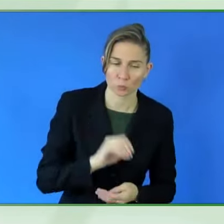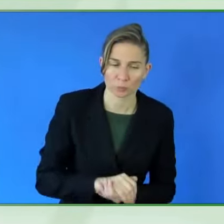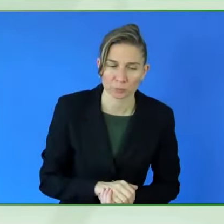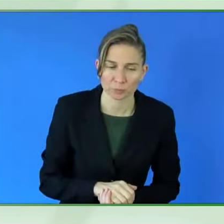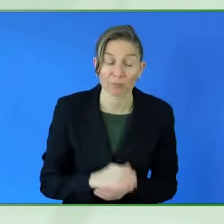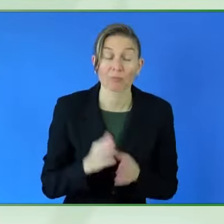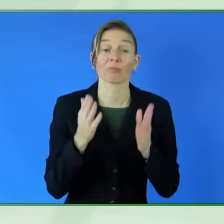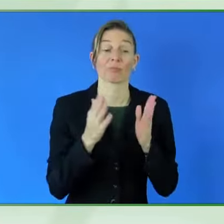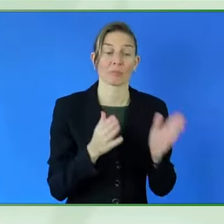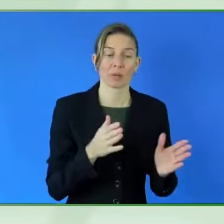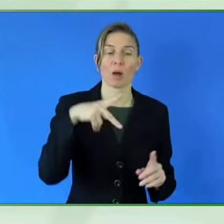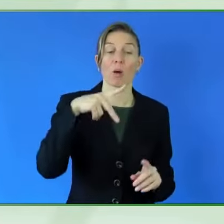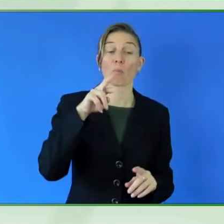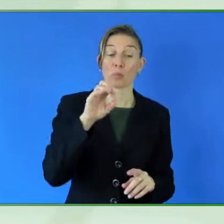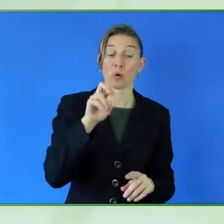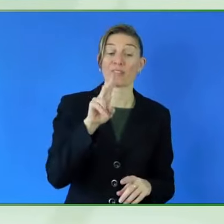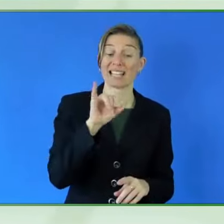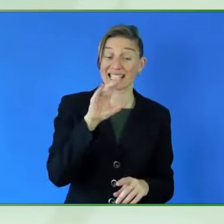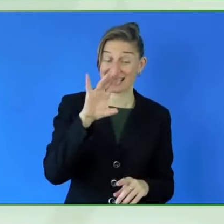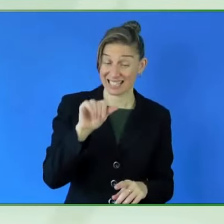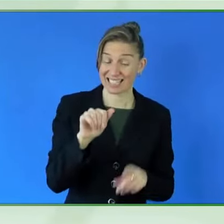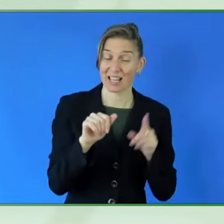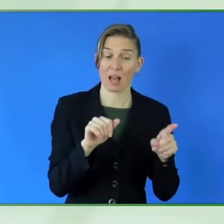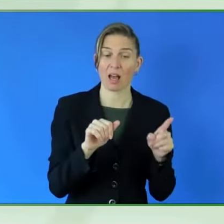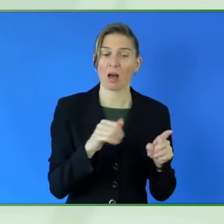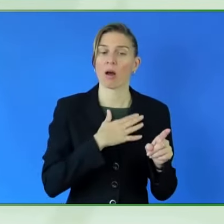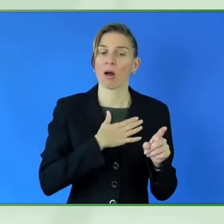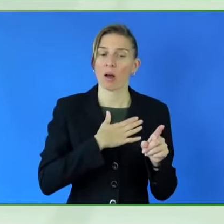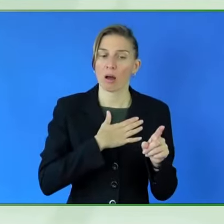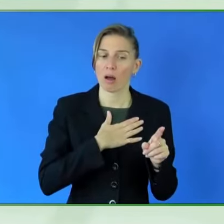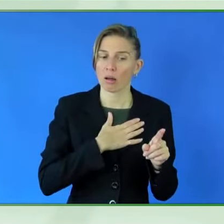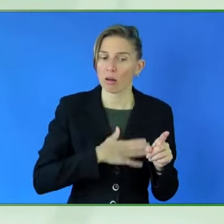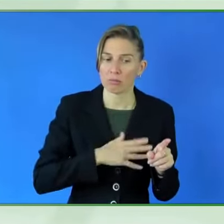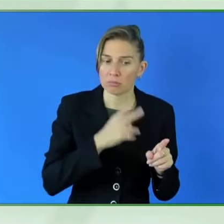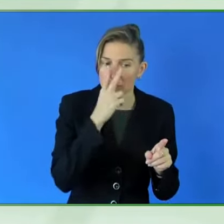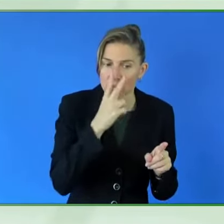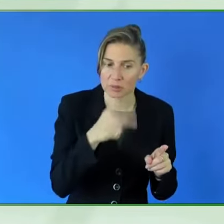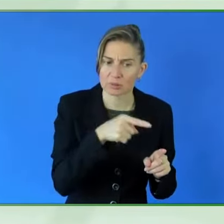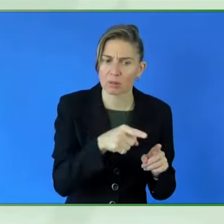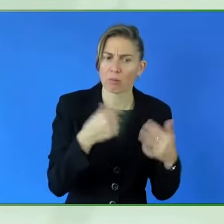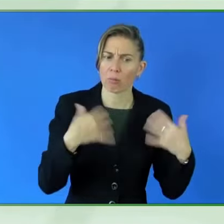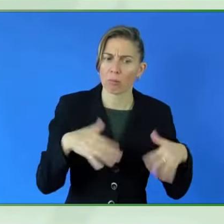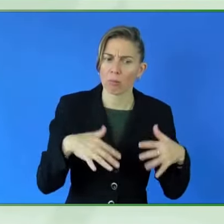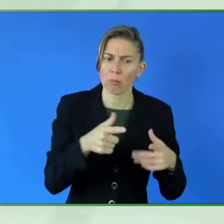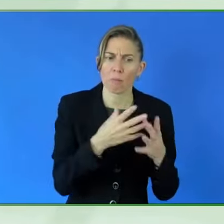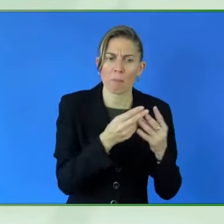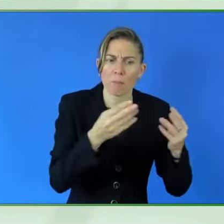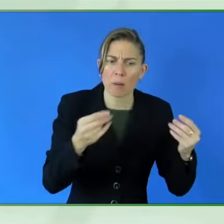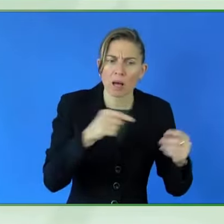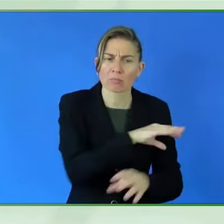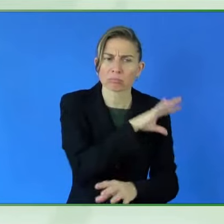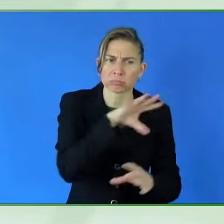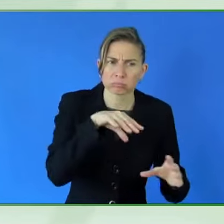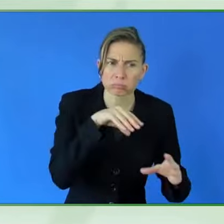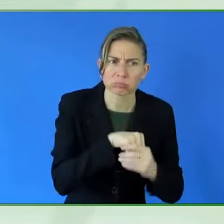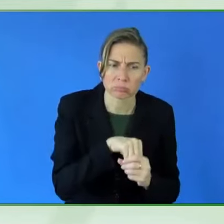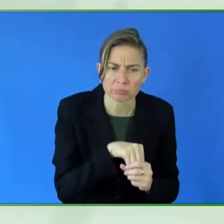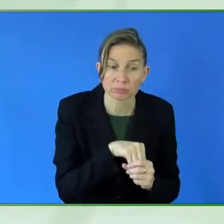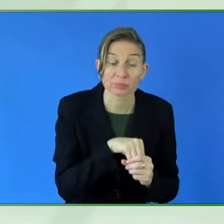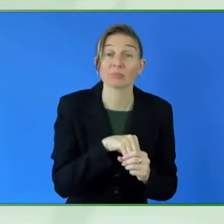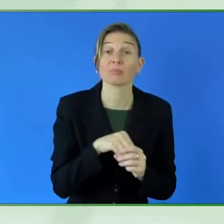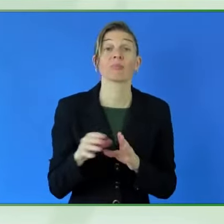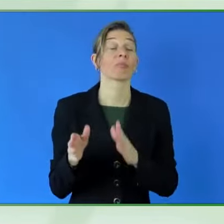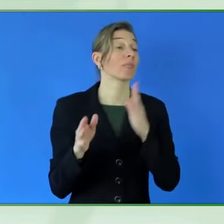this municipality more inclusive to everybody. In Los Angeles, we also see the